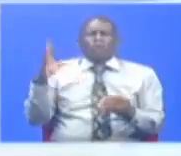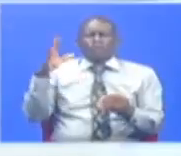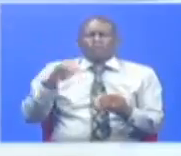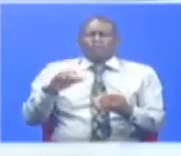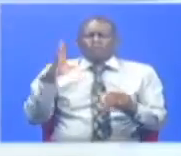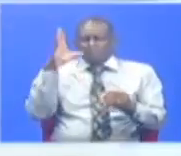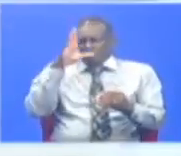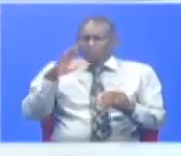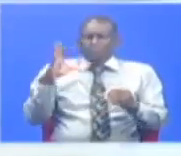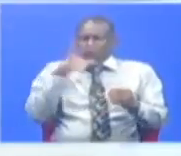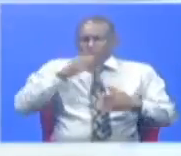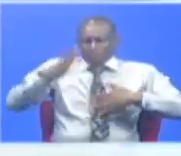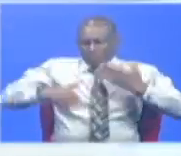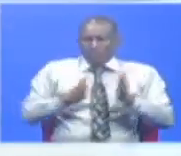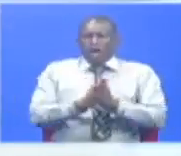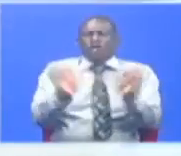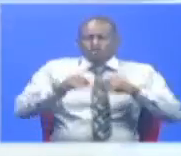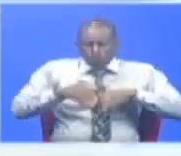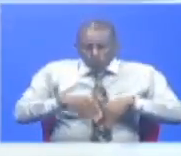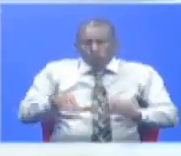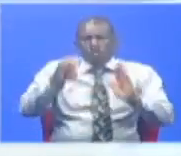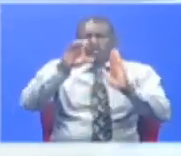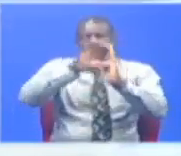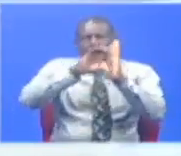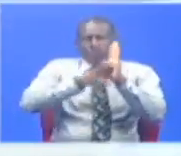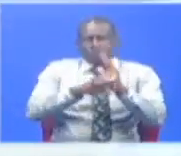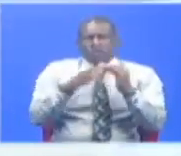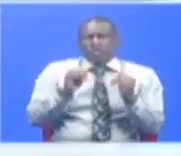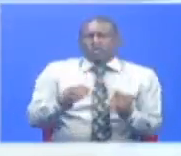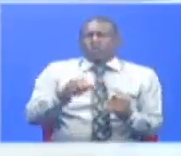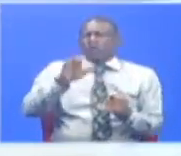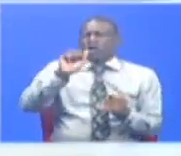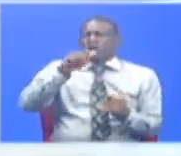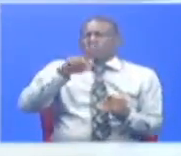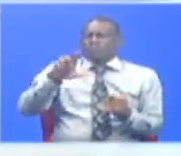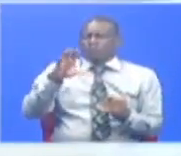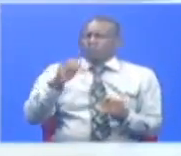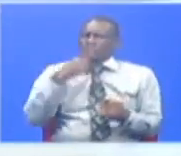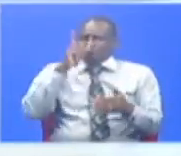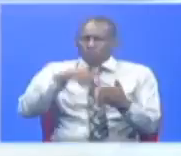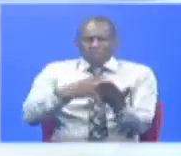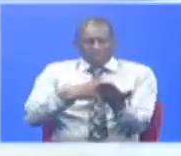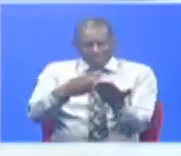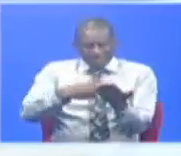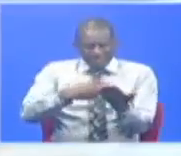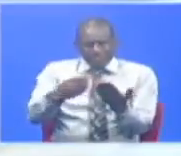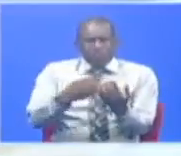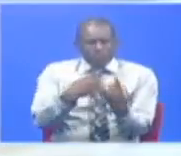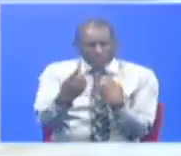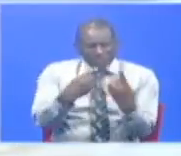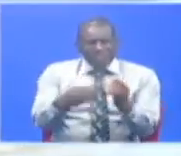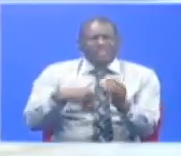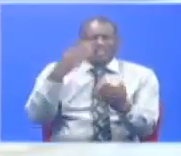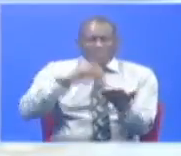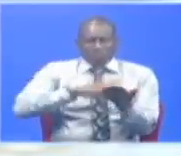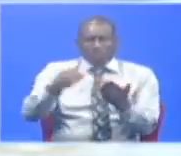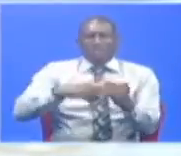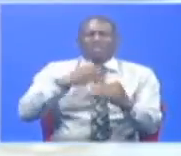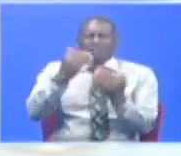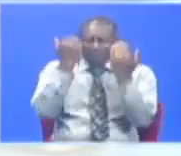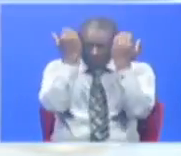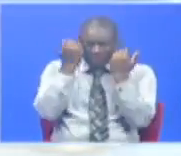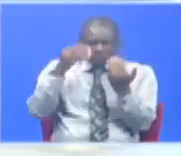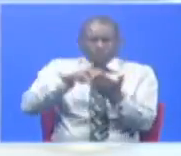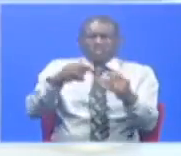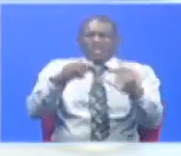and misconduct. And as Silas Apollo now reports, the motion, which will be tabled or debated next week, follows a court case against